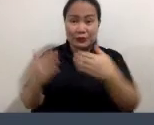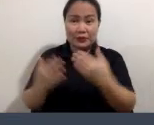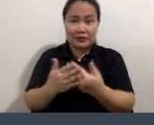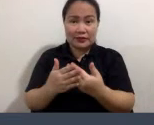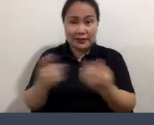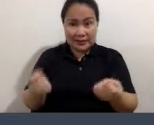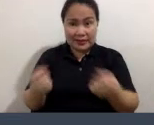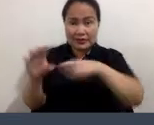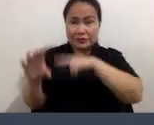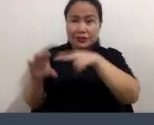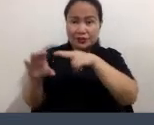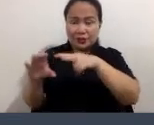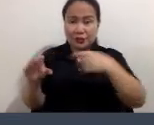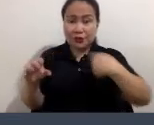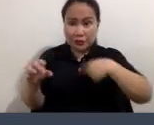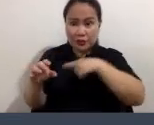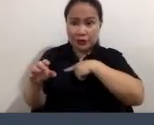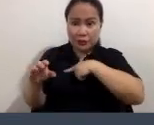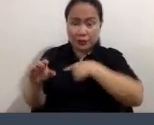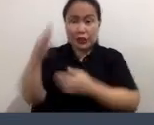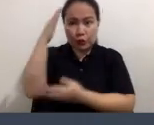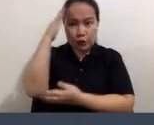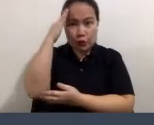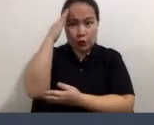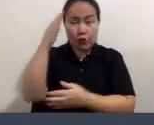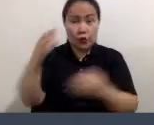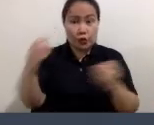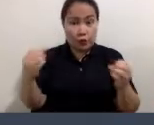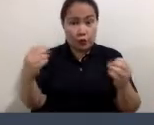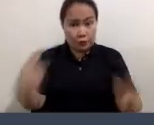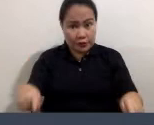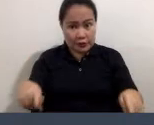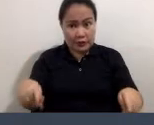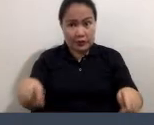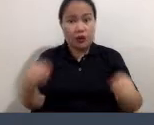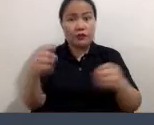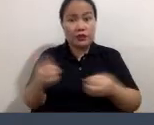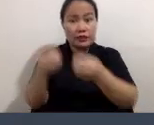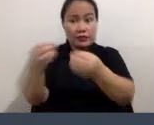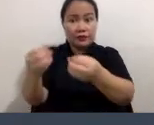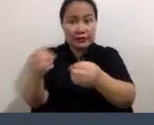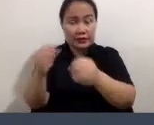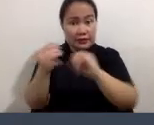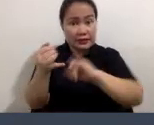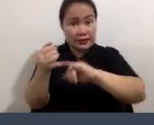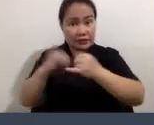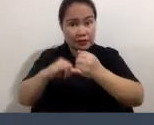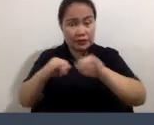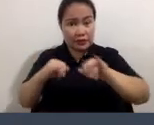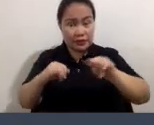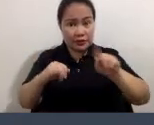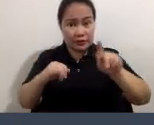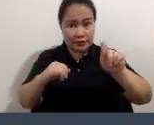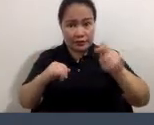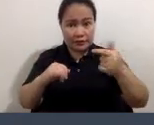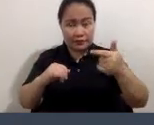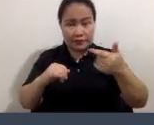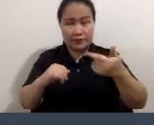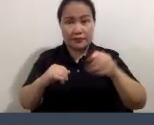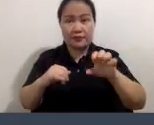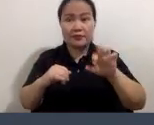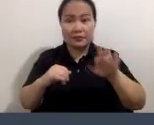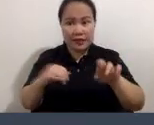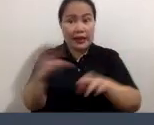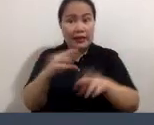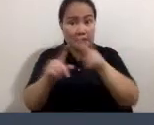Hi mga kawawmat! In this video, we will determine the opposite of the given integer. We will also apply the